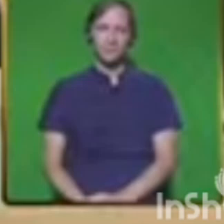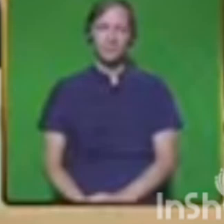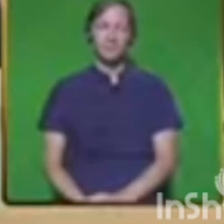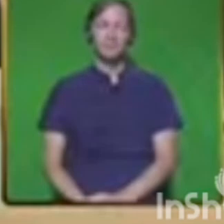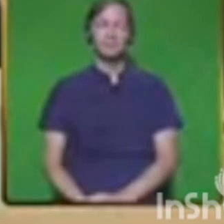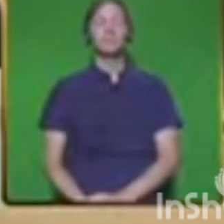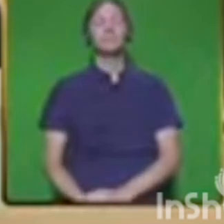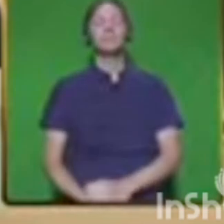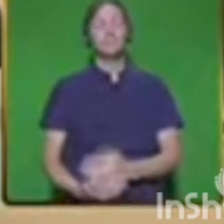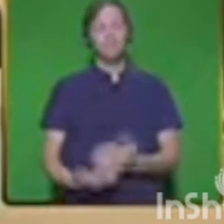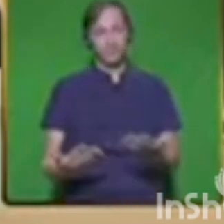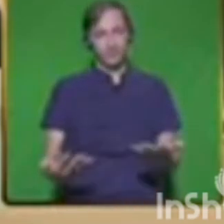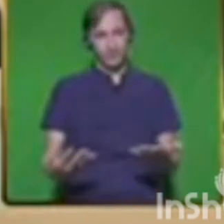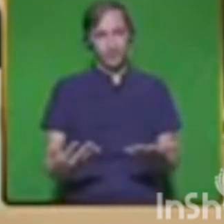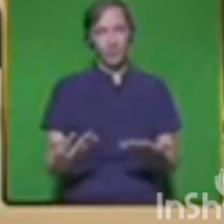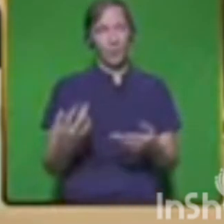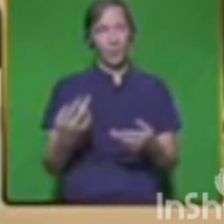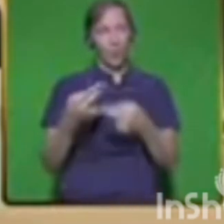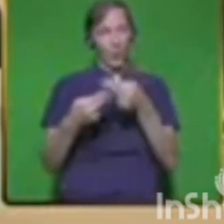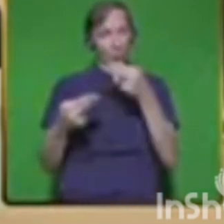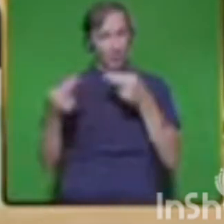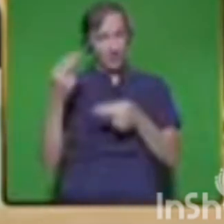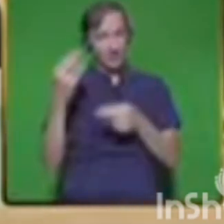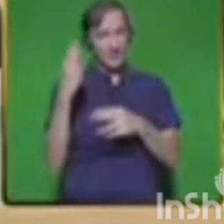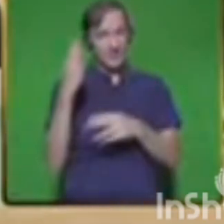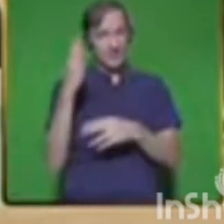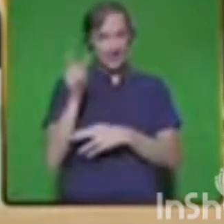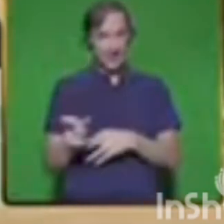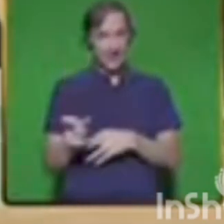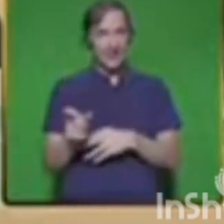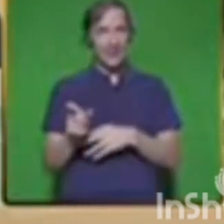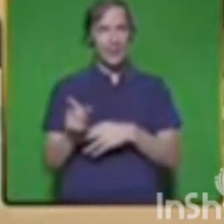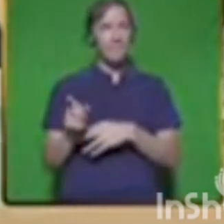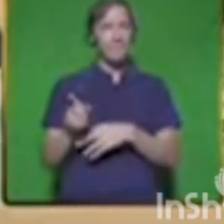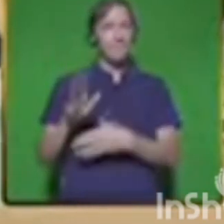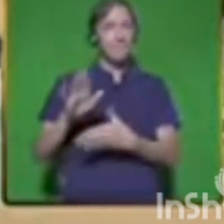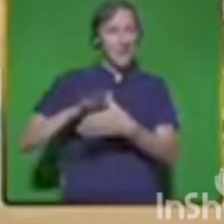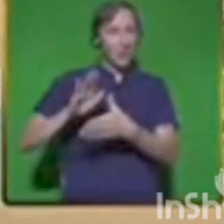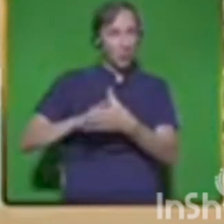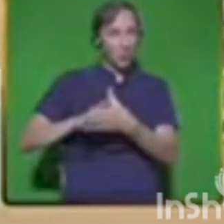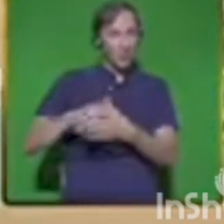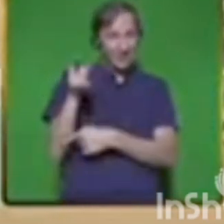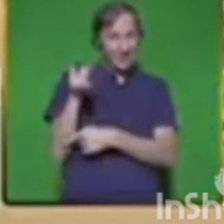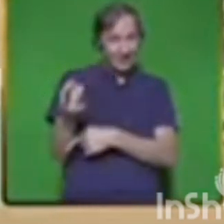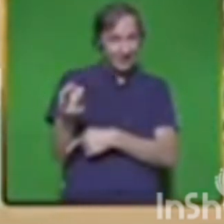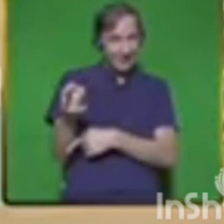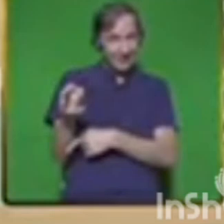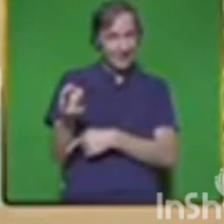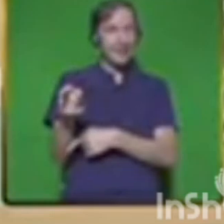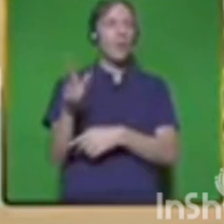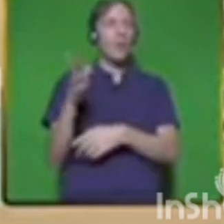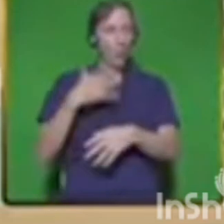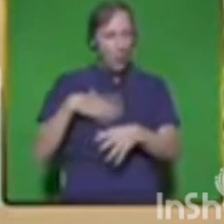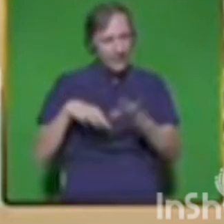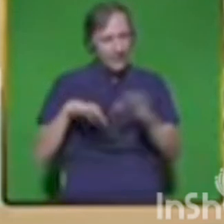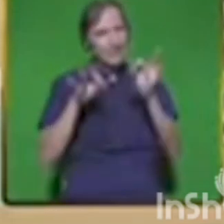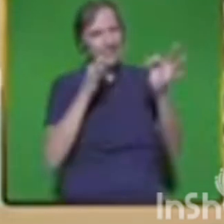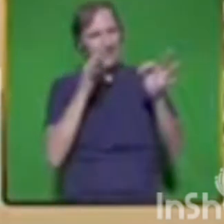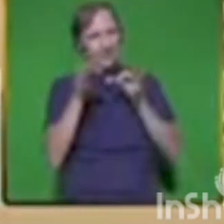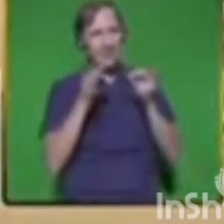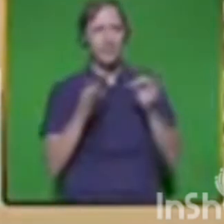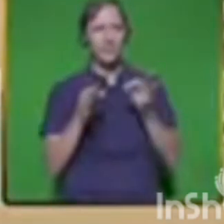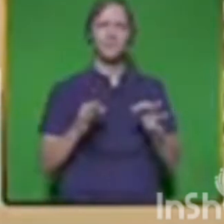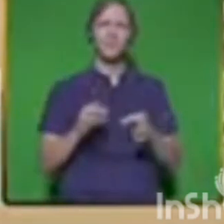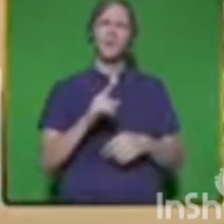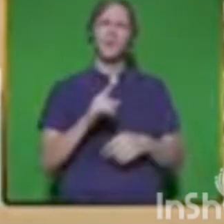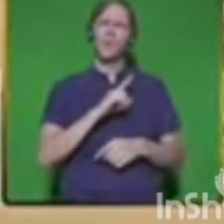So, Honorable Speaker, it was on that basis that I wanted to explain why is it that